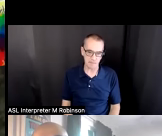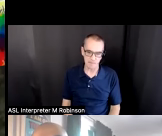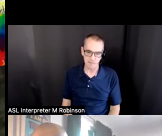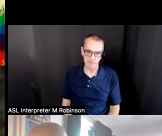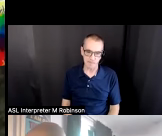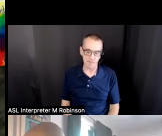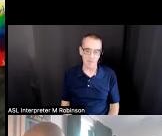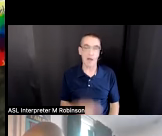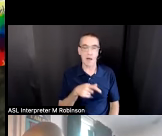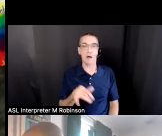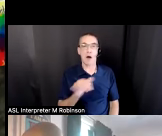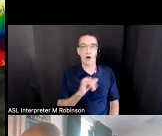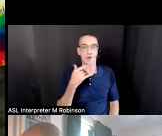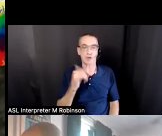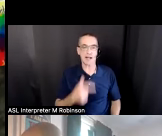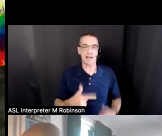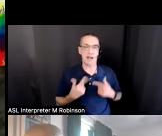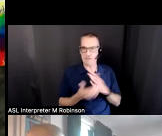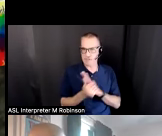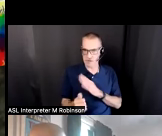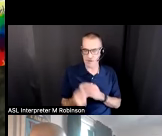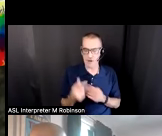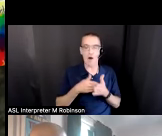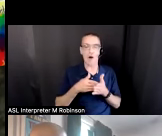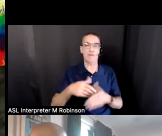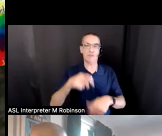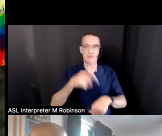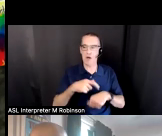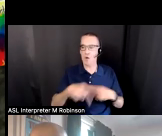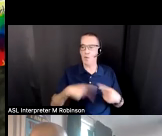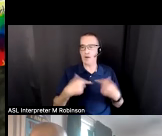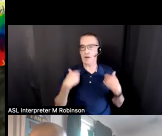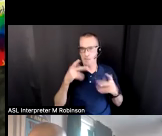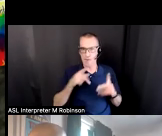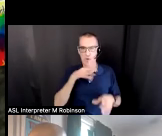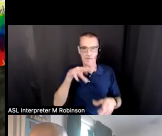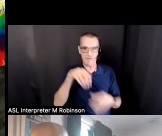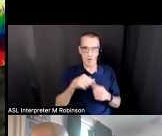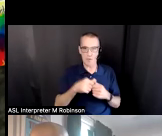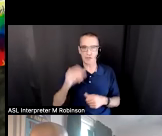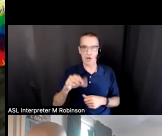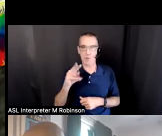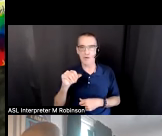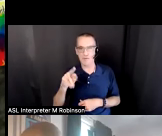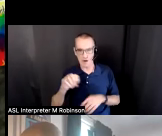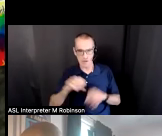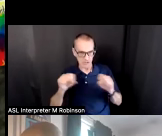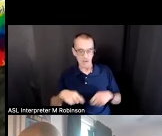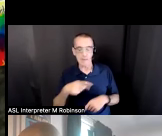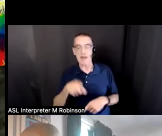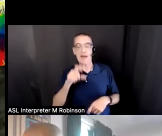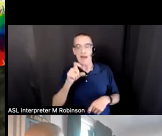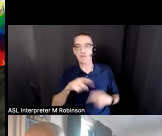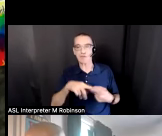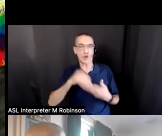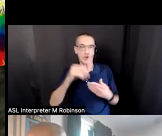And so this also looks like life skills. And so oftentimes when young people are involved in child welfare systems, they have to learn